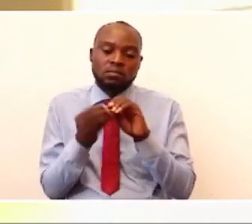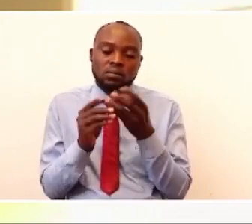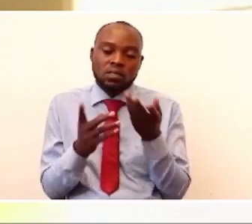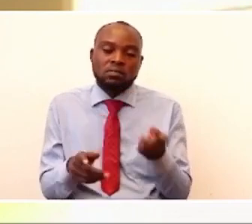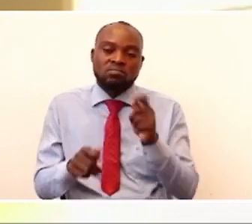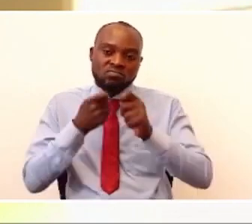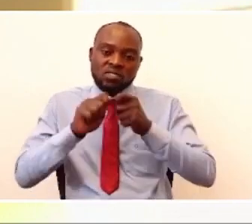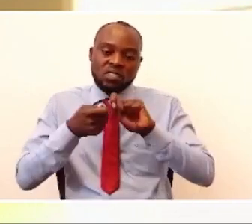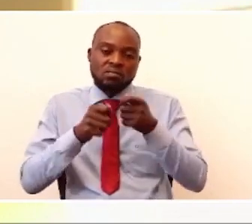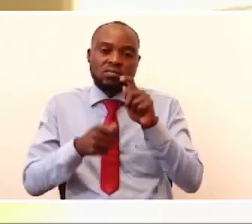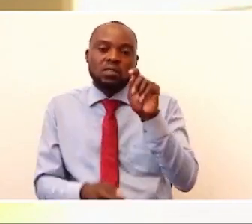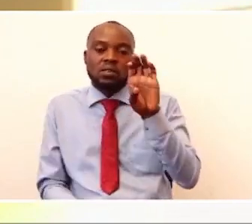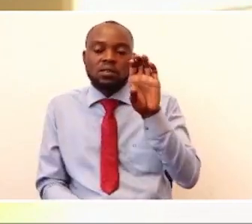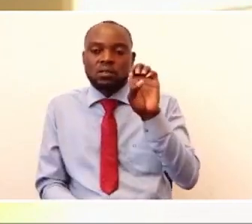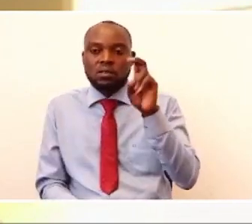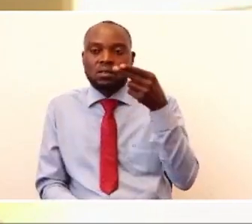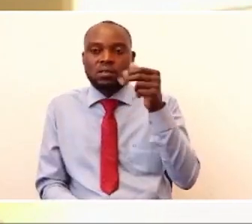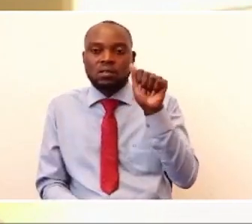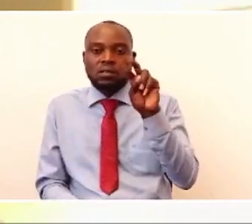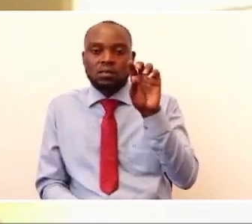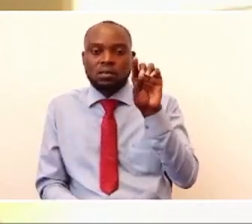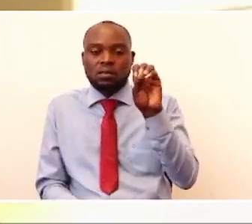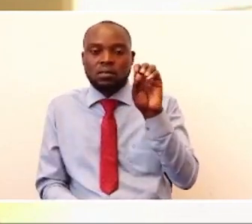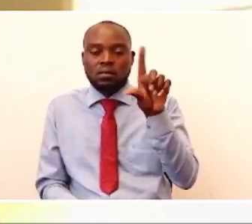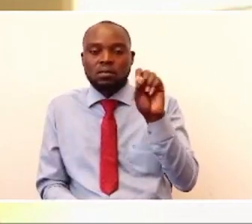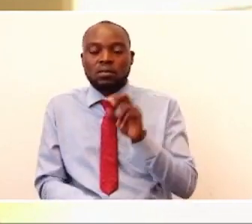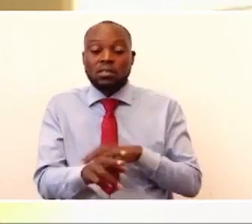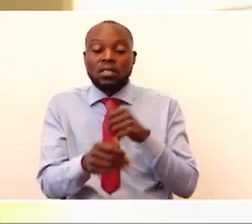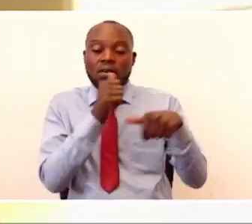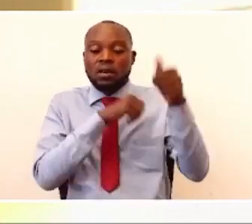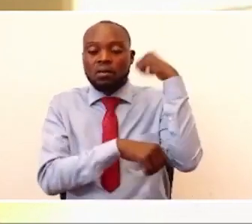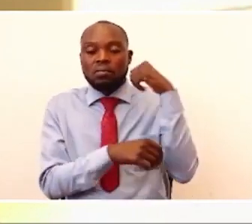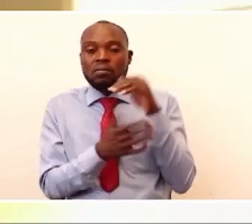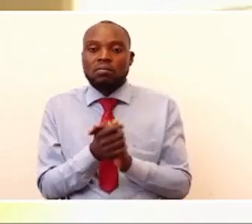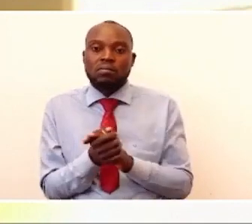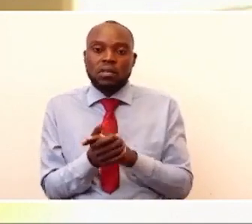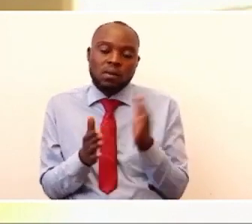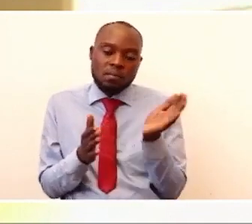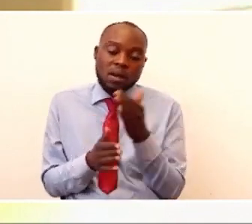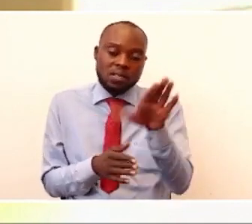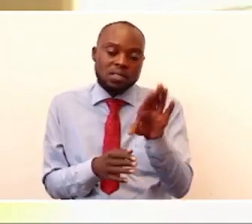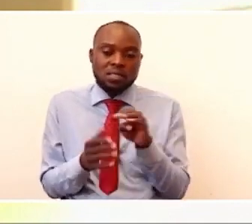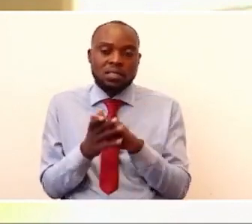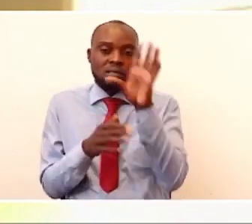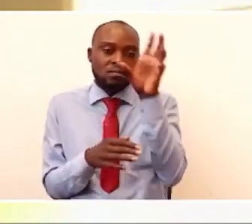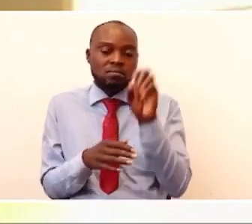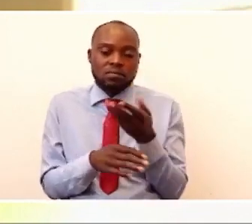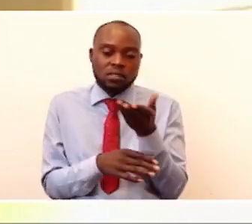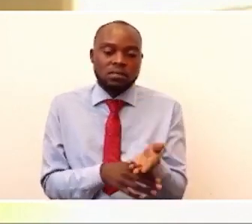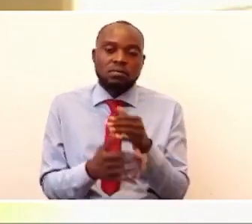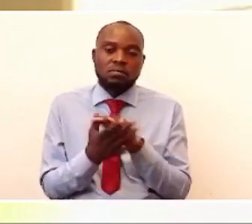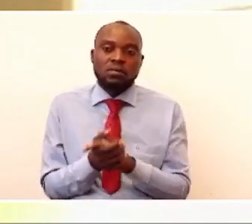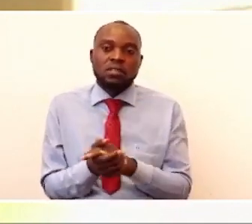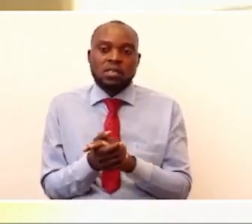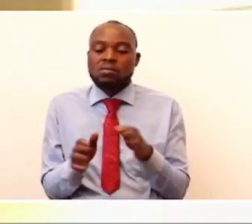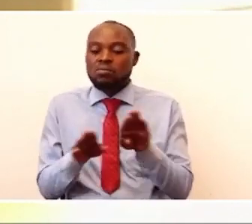technology some time ago. And so parts of the continent, including some specific countries like Kenya to